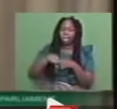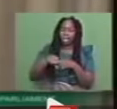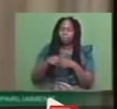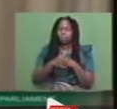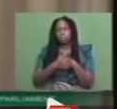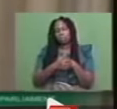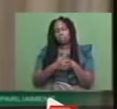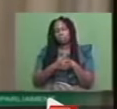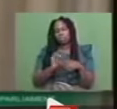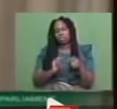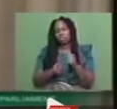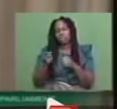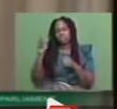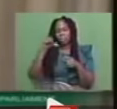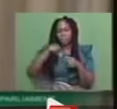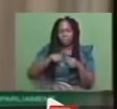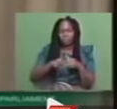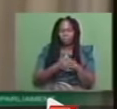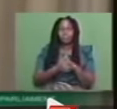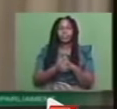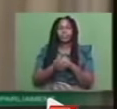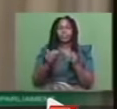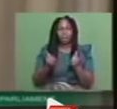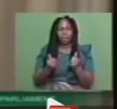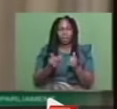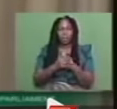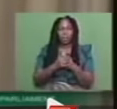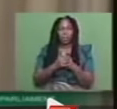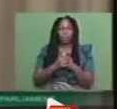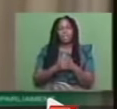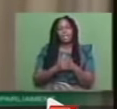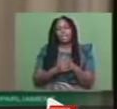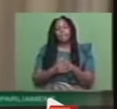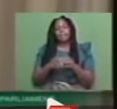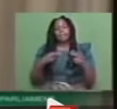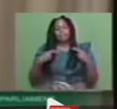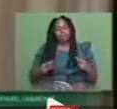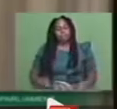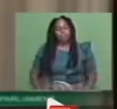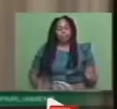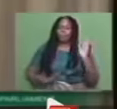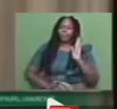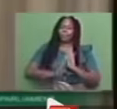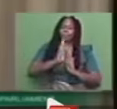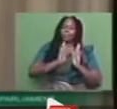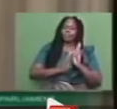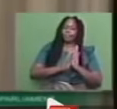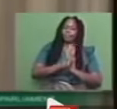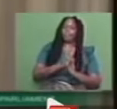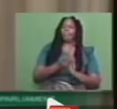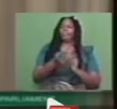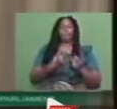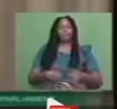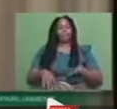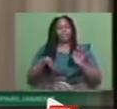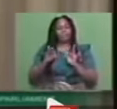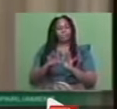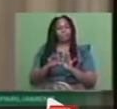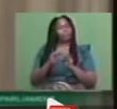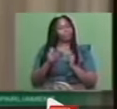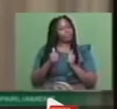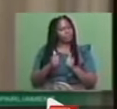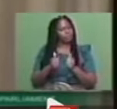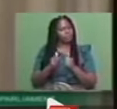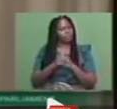as a cornerstone of human development and talent management. Our administration of 10 to 15 made considerable strides